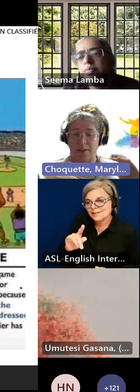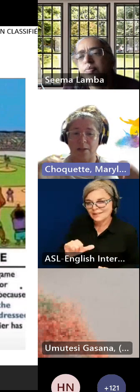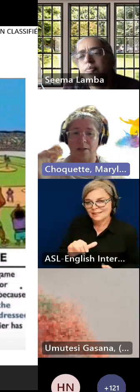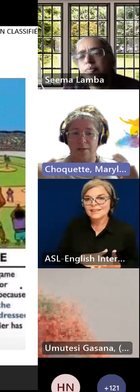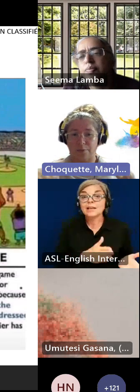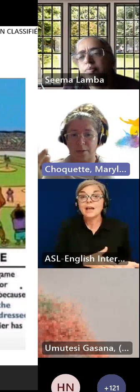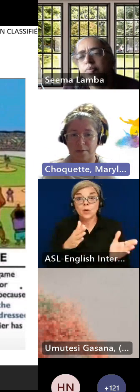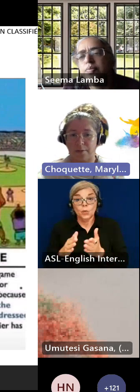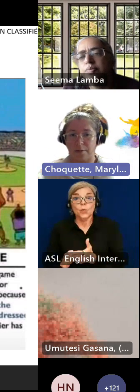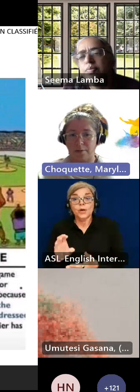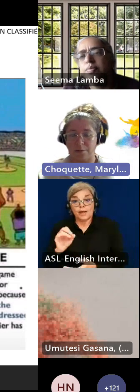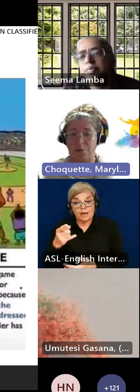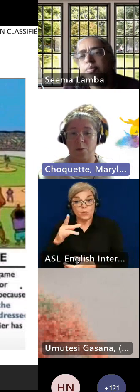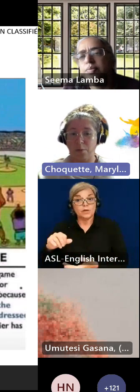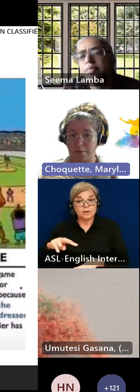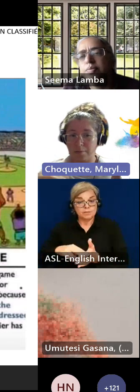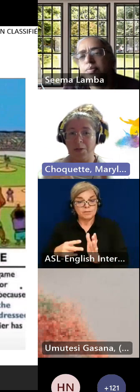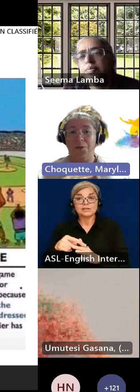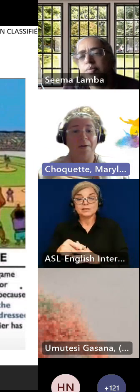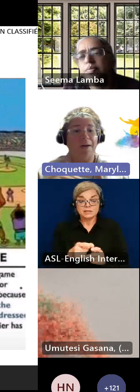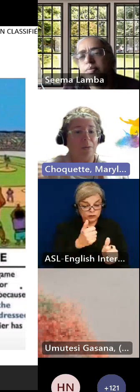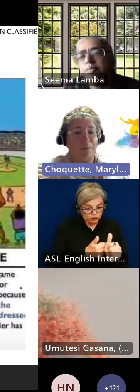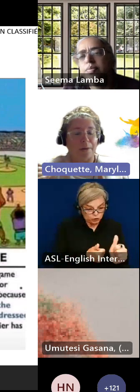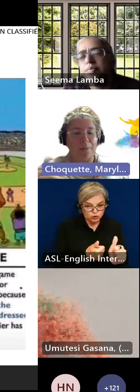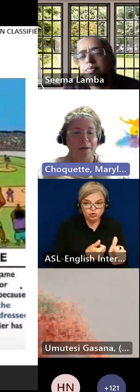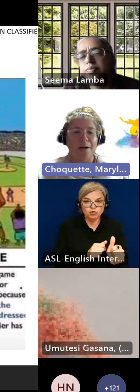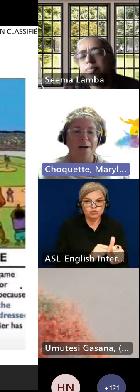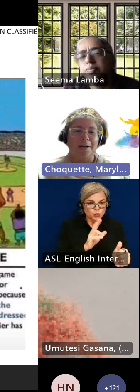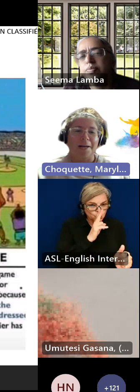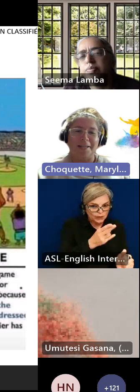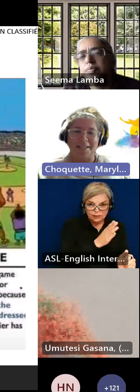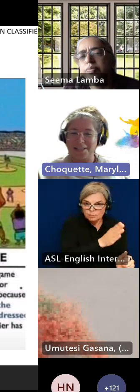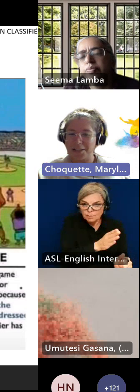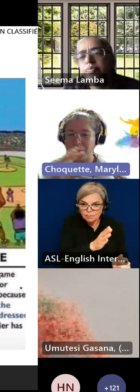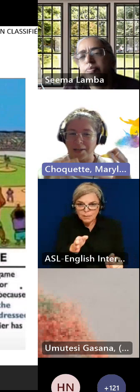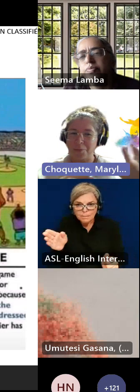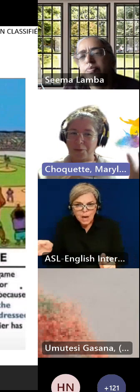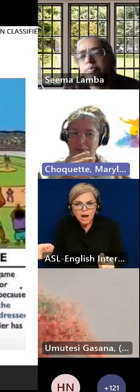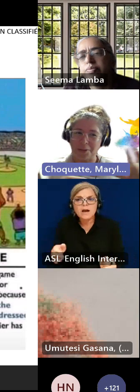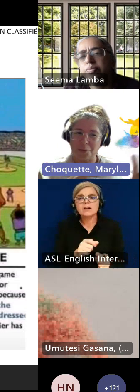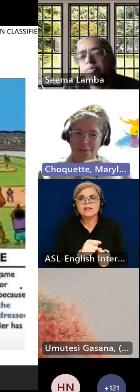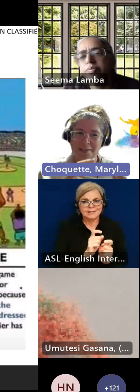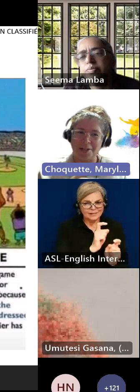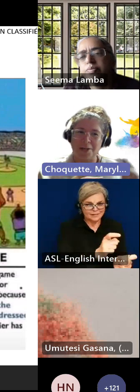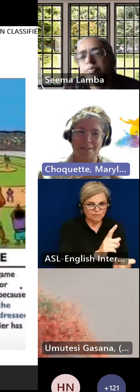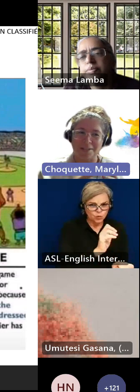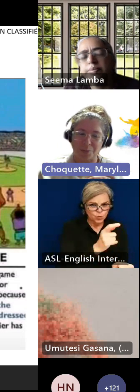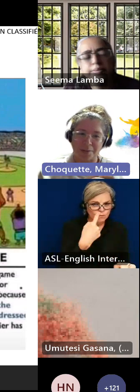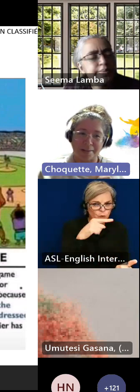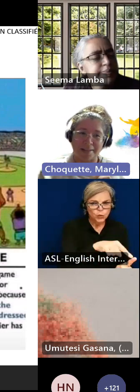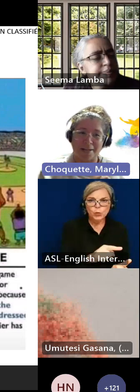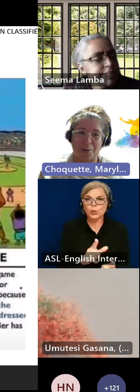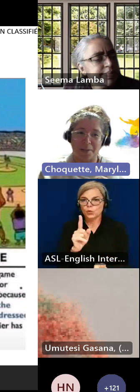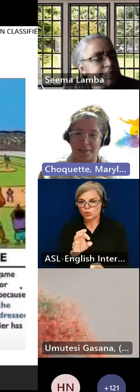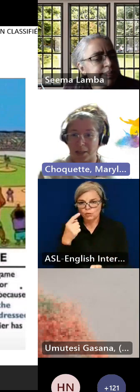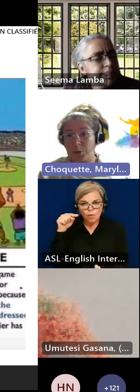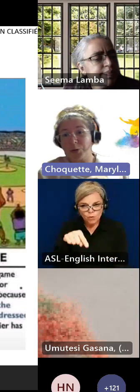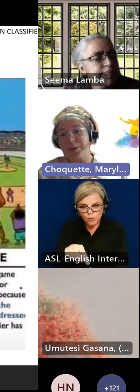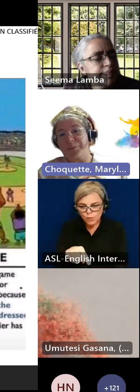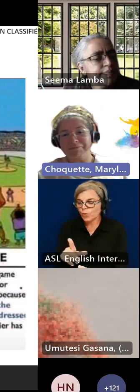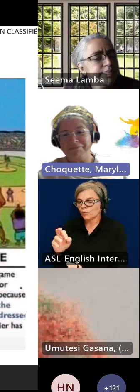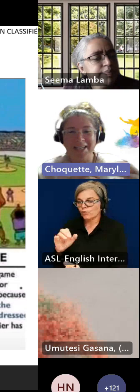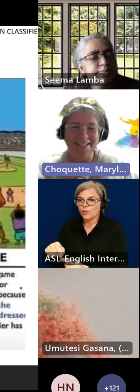is given different tools to help them. And this is where employment equity comes into play now.